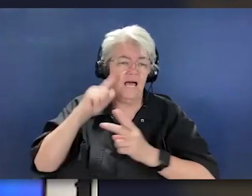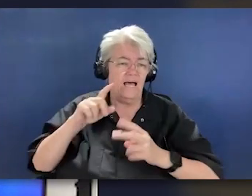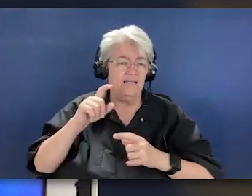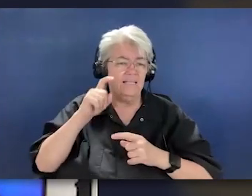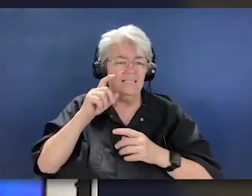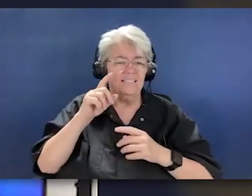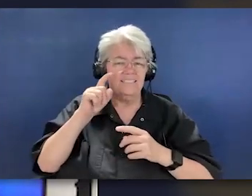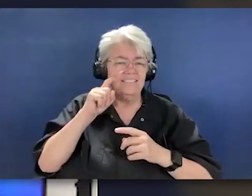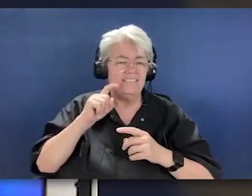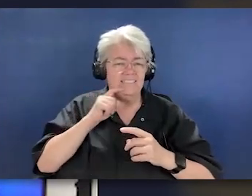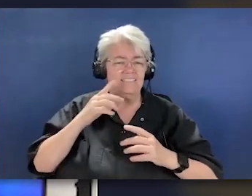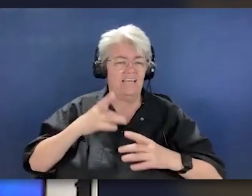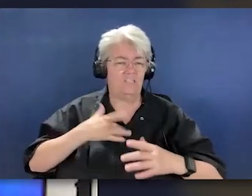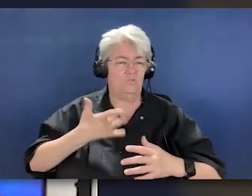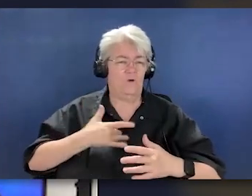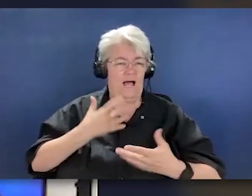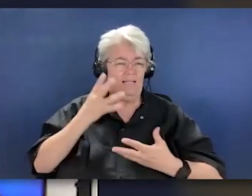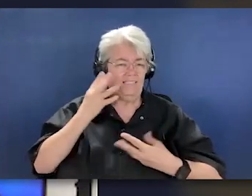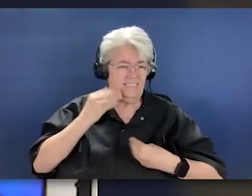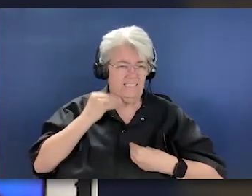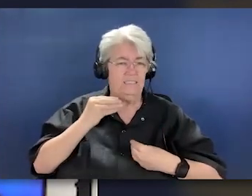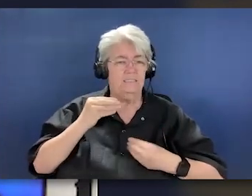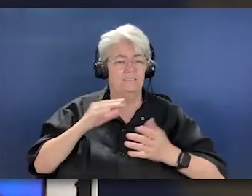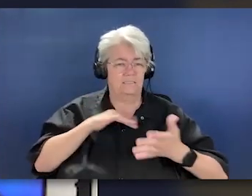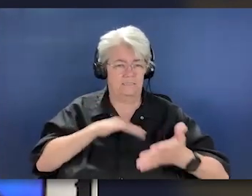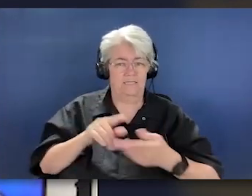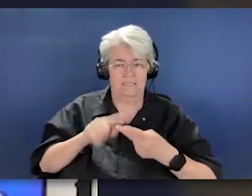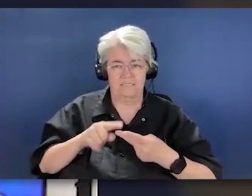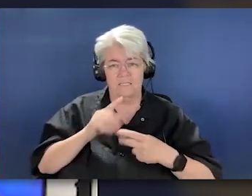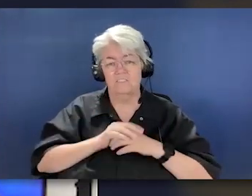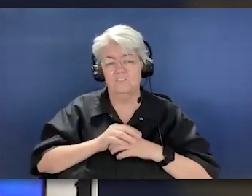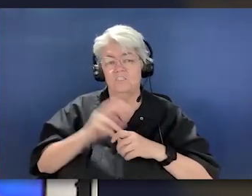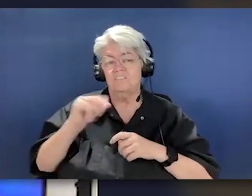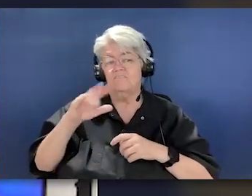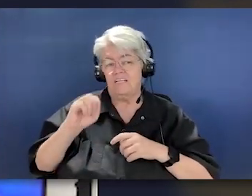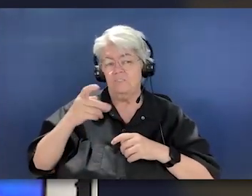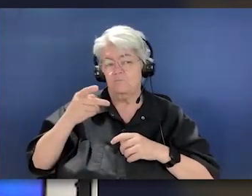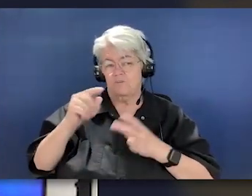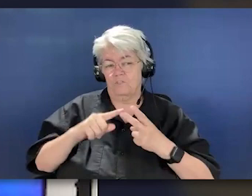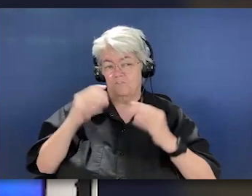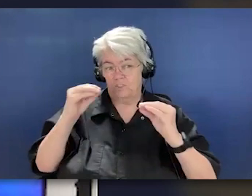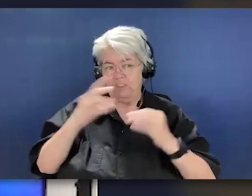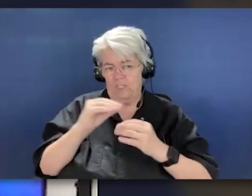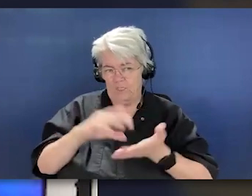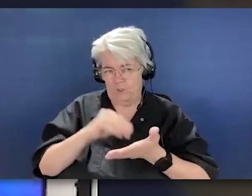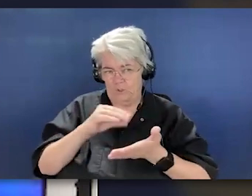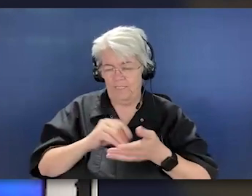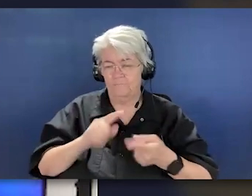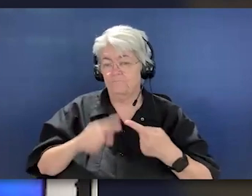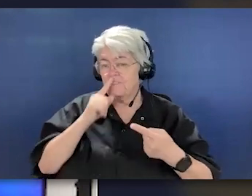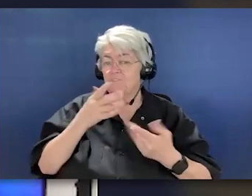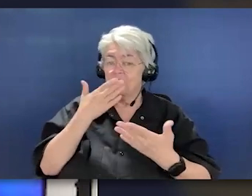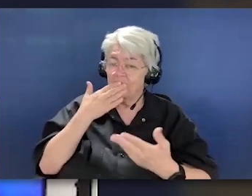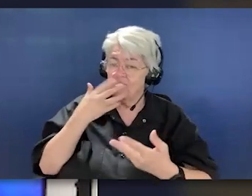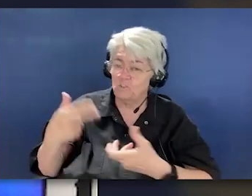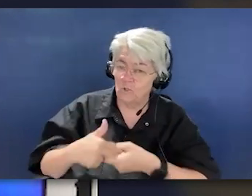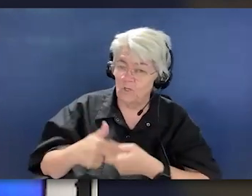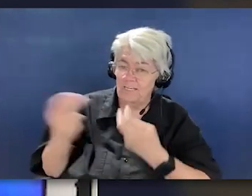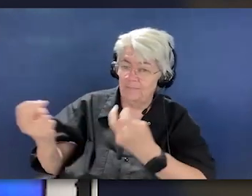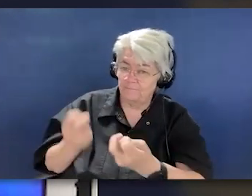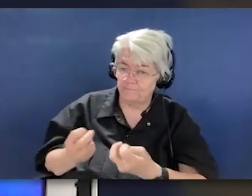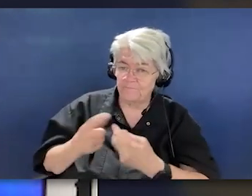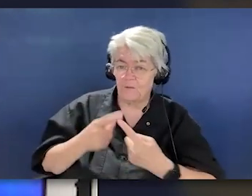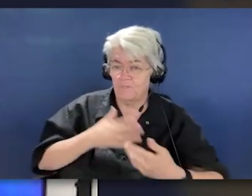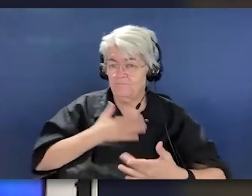as York's Vice Provost Teaching and Learning. So thank you very much for joining us, and we're looking forward to hearing what you have to